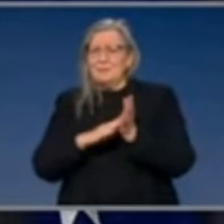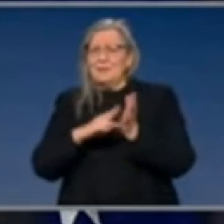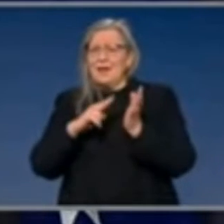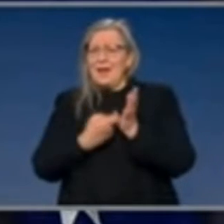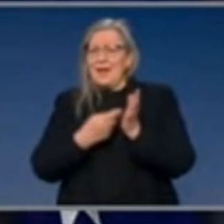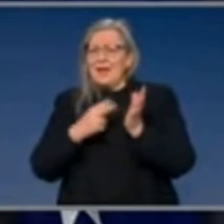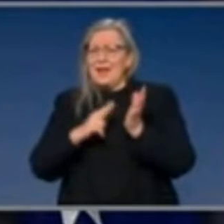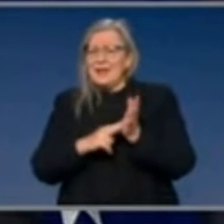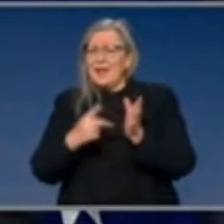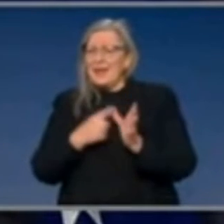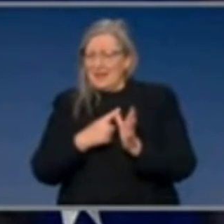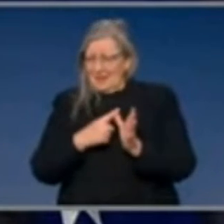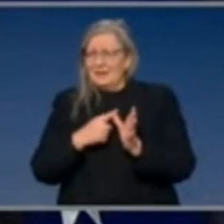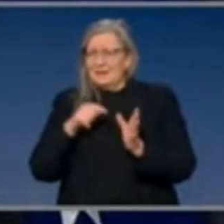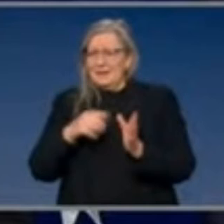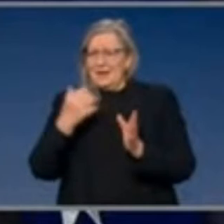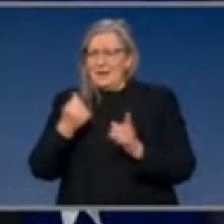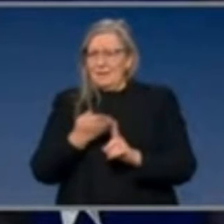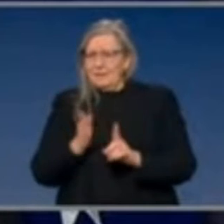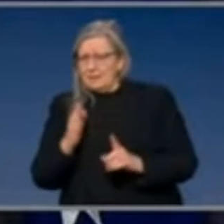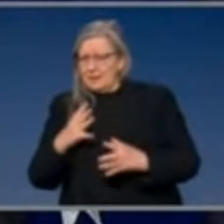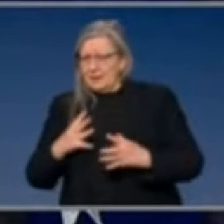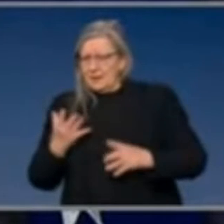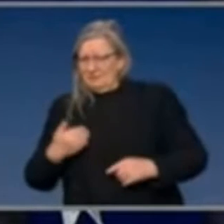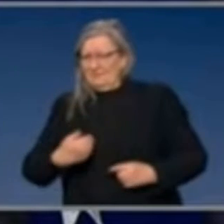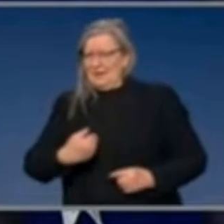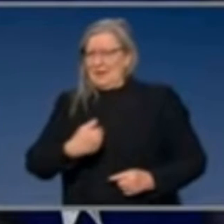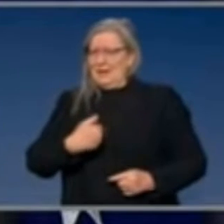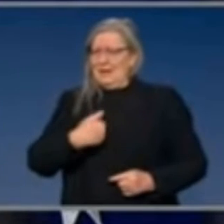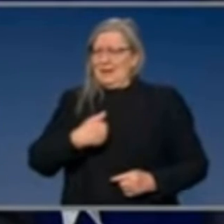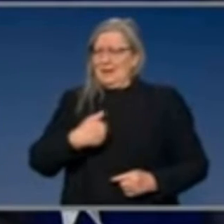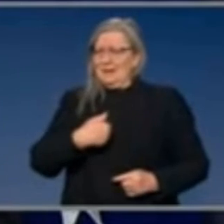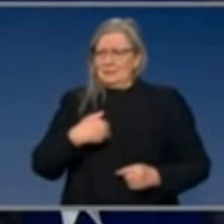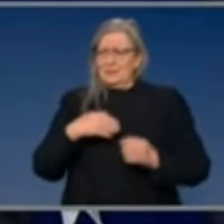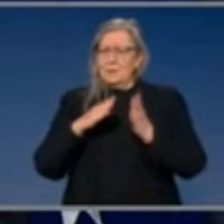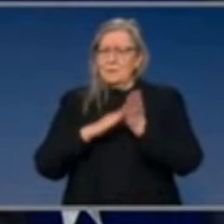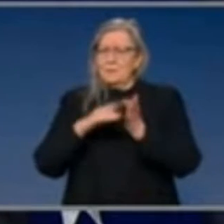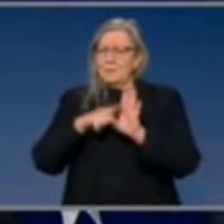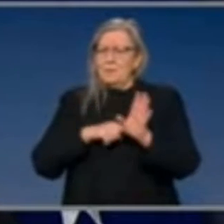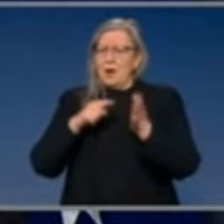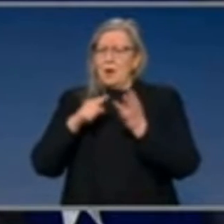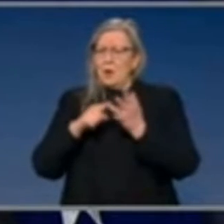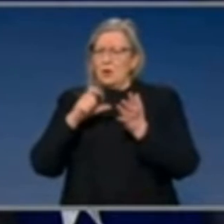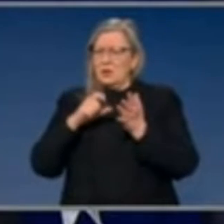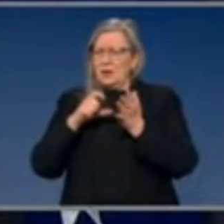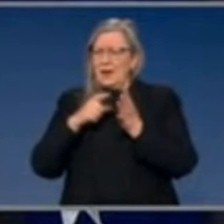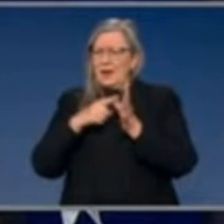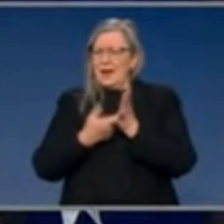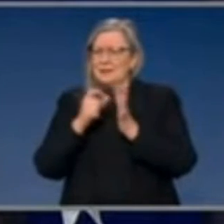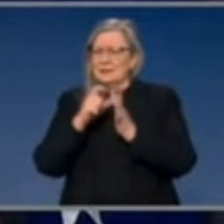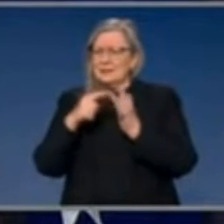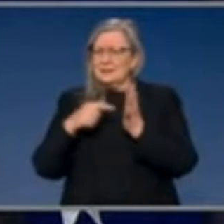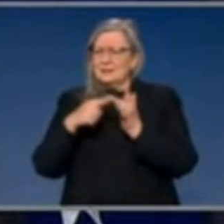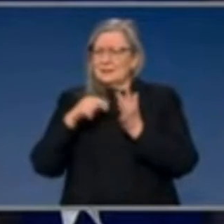the heart muscle and the surrounds of the heart muscle can get some inflammation. There have been reports from overseas of that happening, particularly in